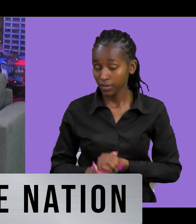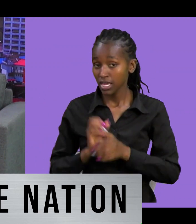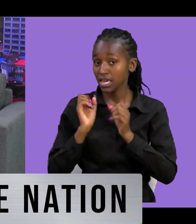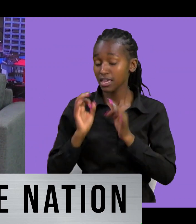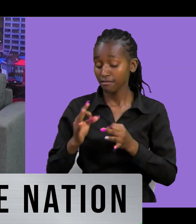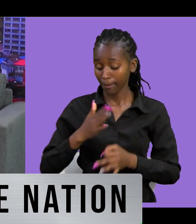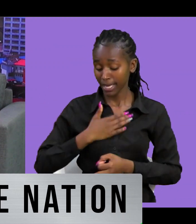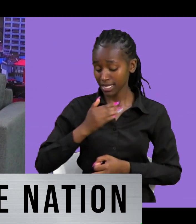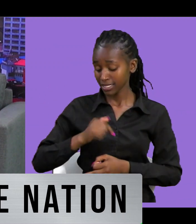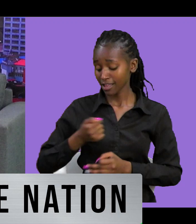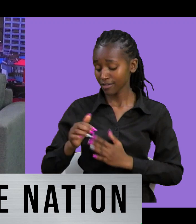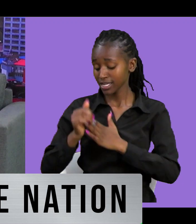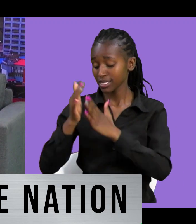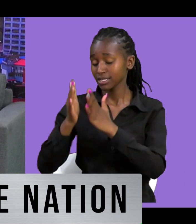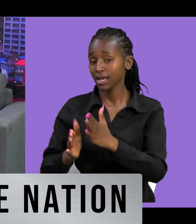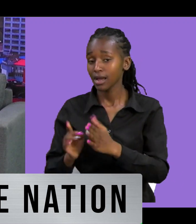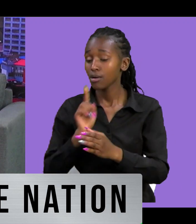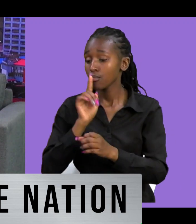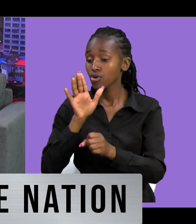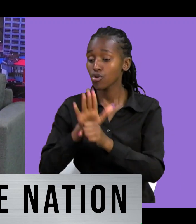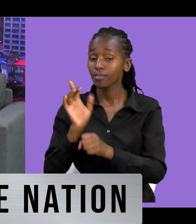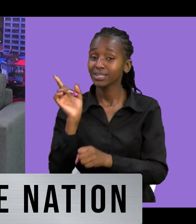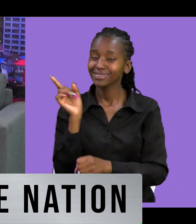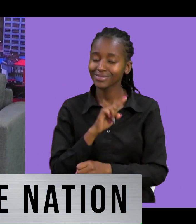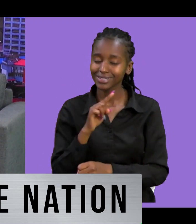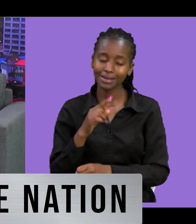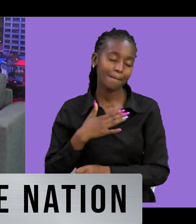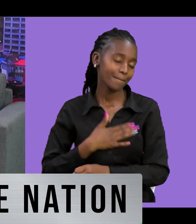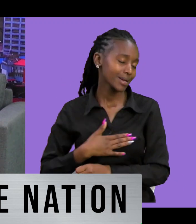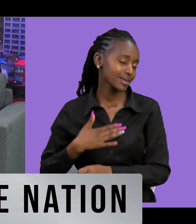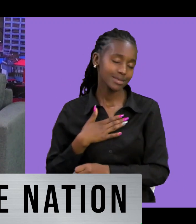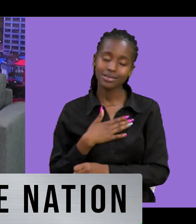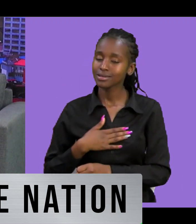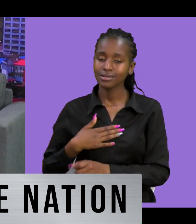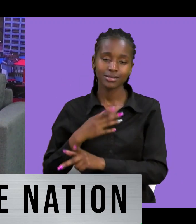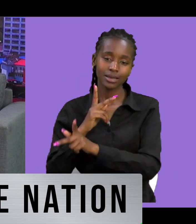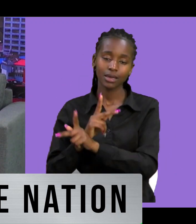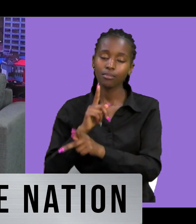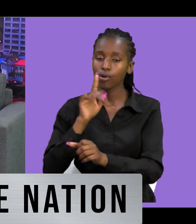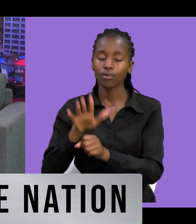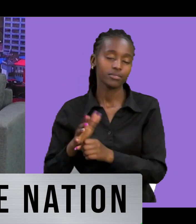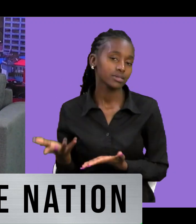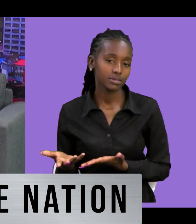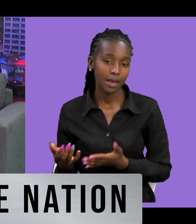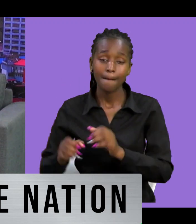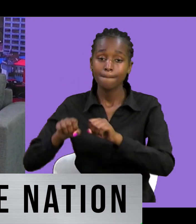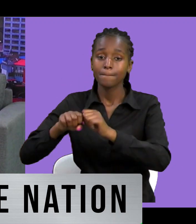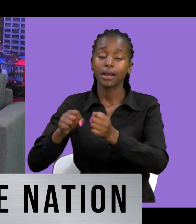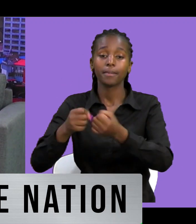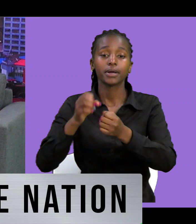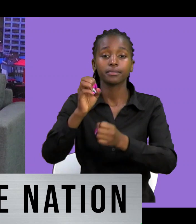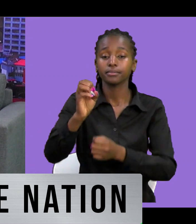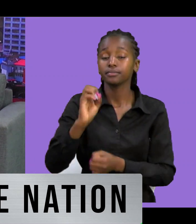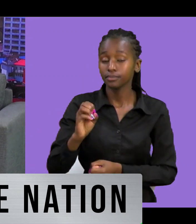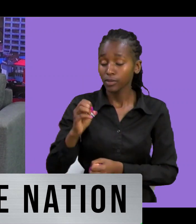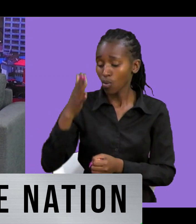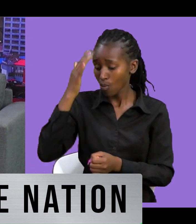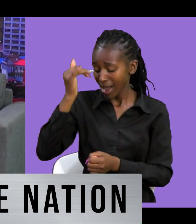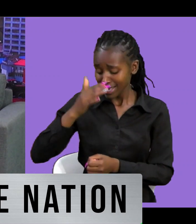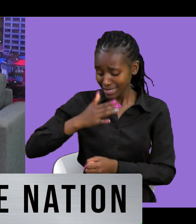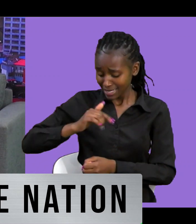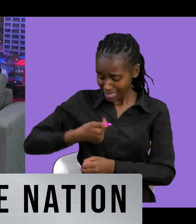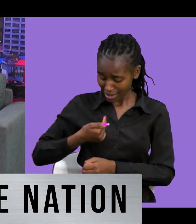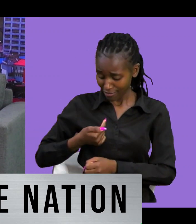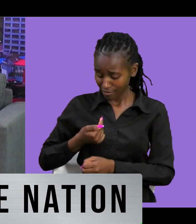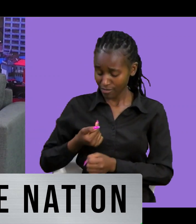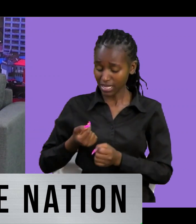once you've made a promise, the best thing you can do is to keep it. Because you are the one who drafted that manifesto, you are the one who gave